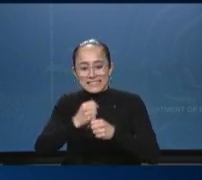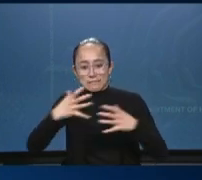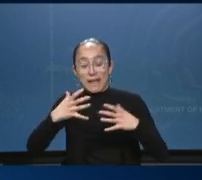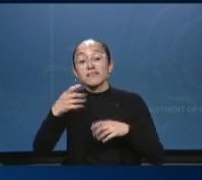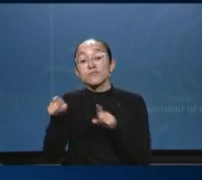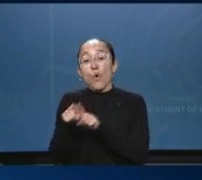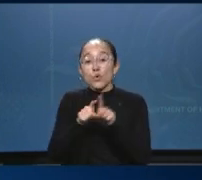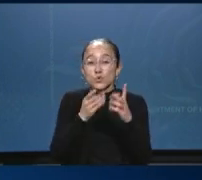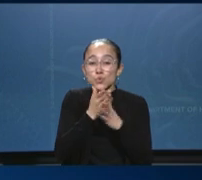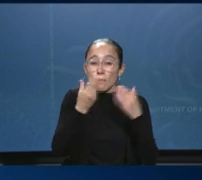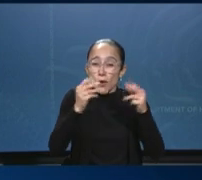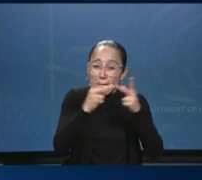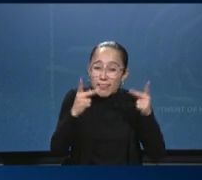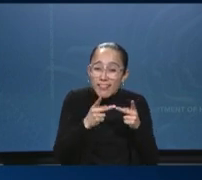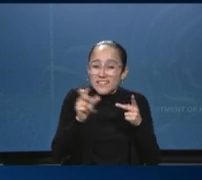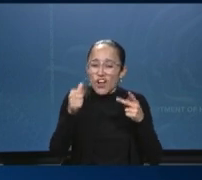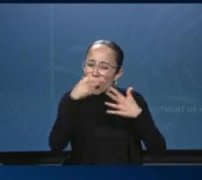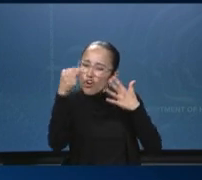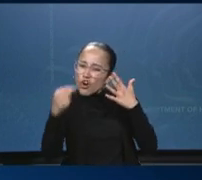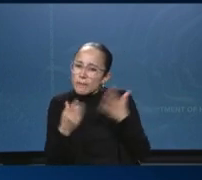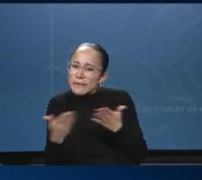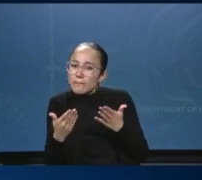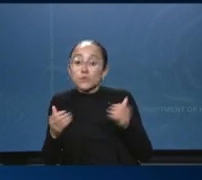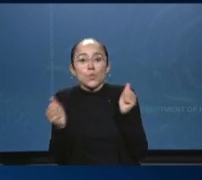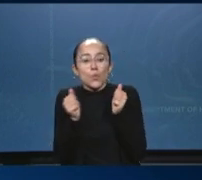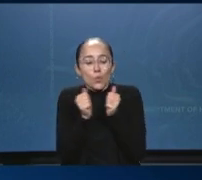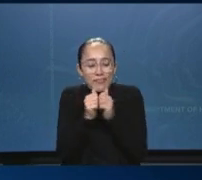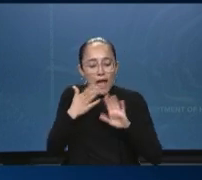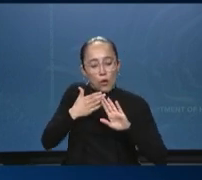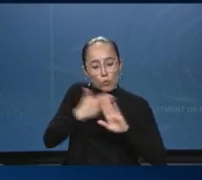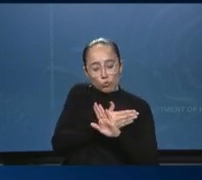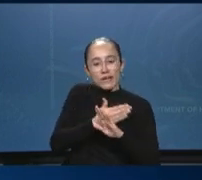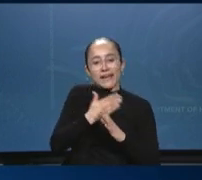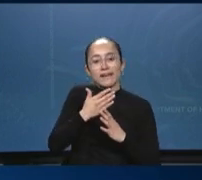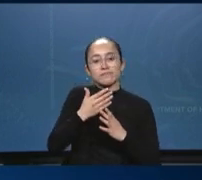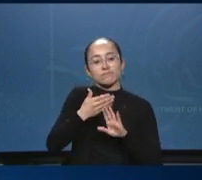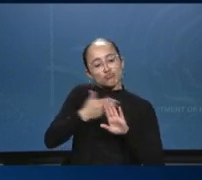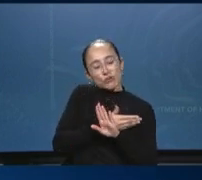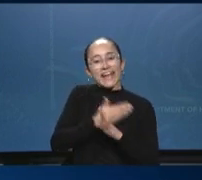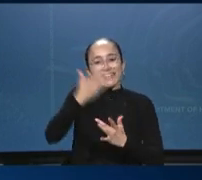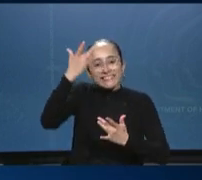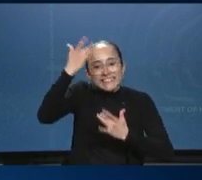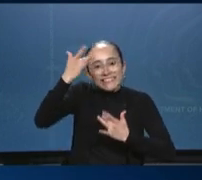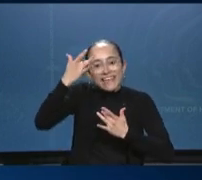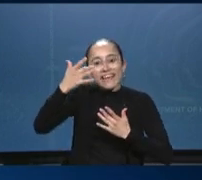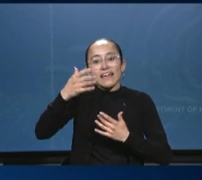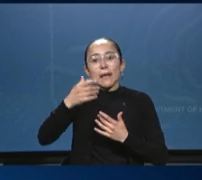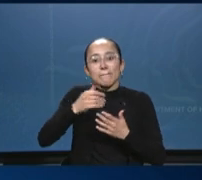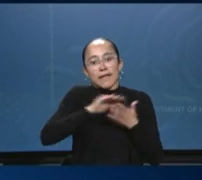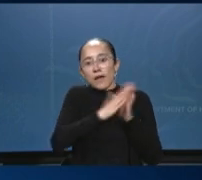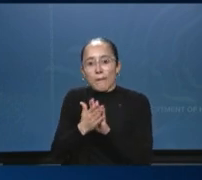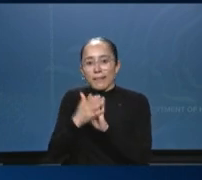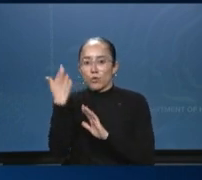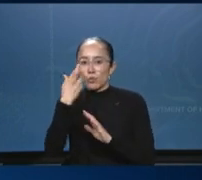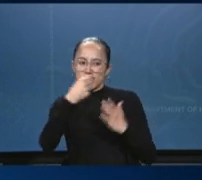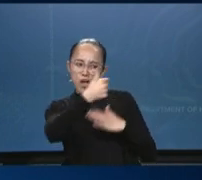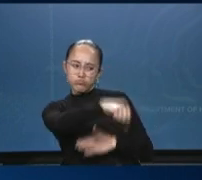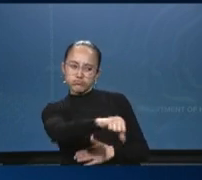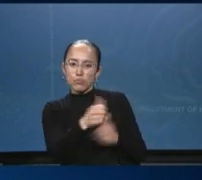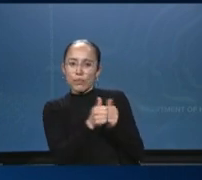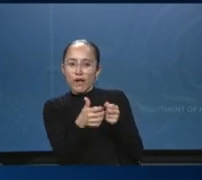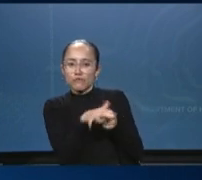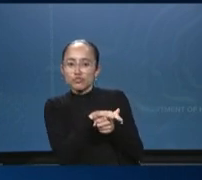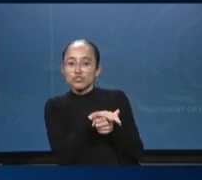marketplace and other pieces, not having pre-existing conditions be a condition of rejection of coverage, and